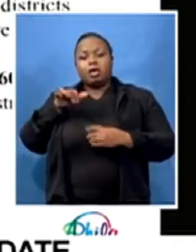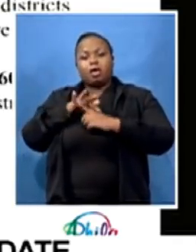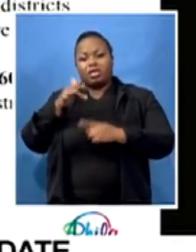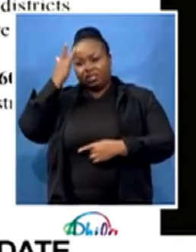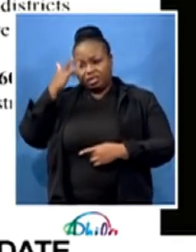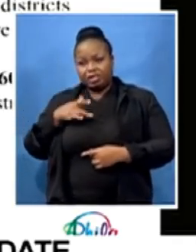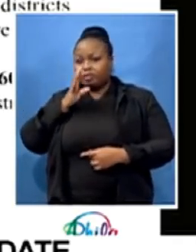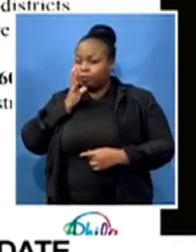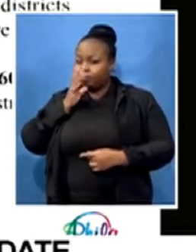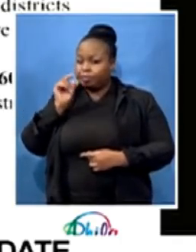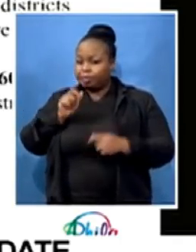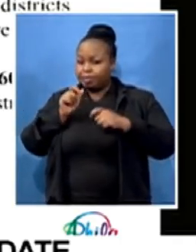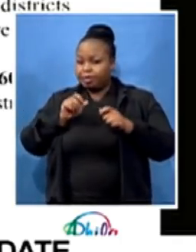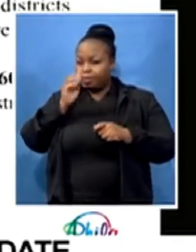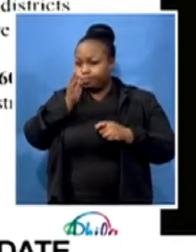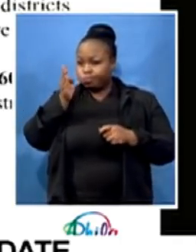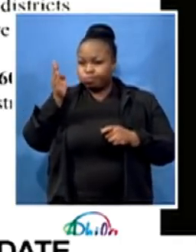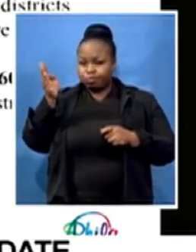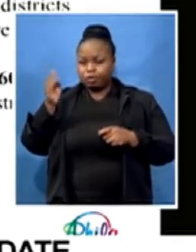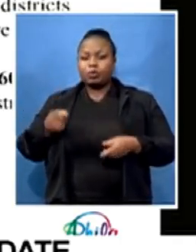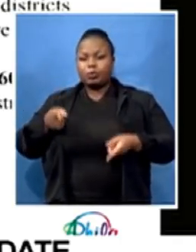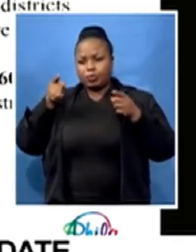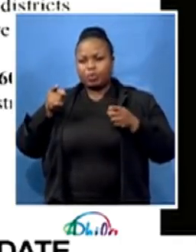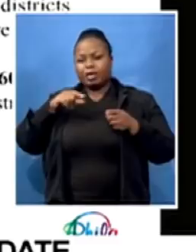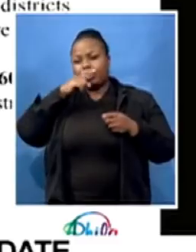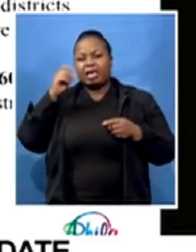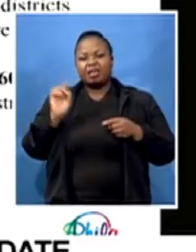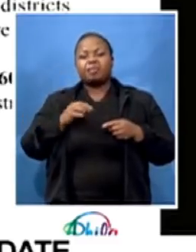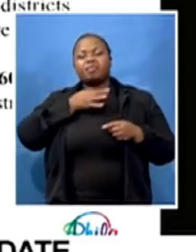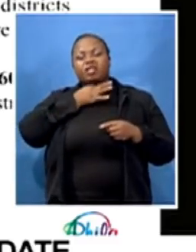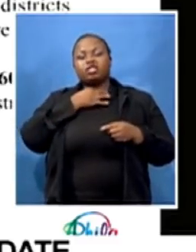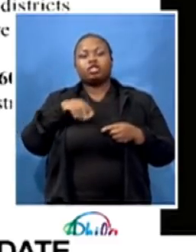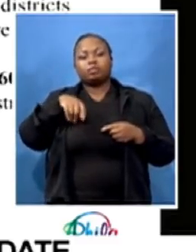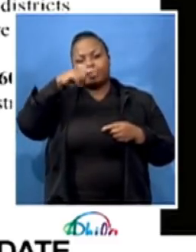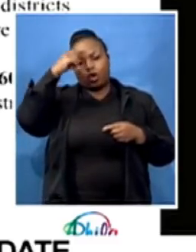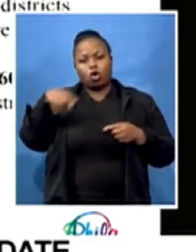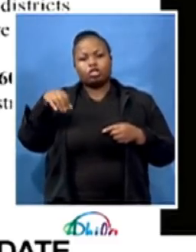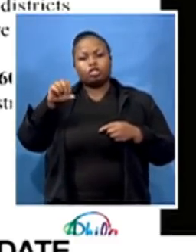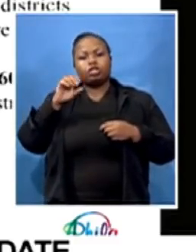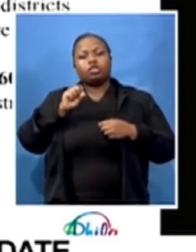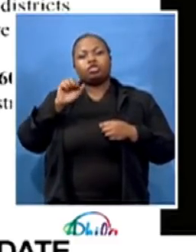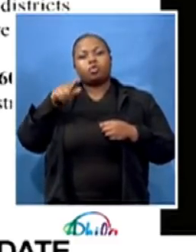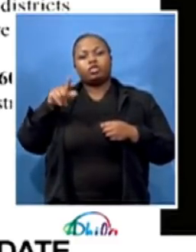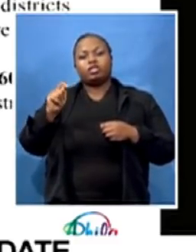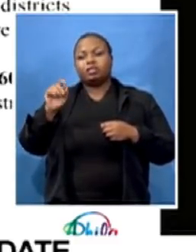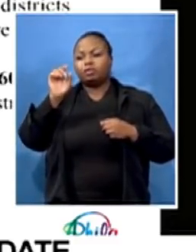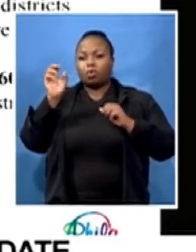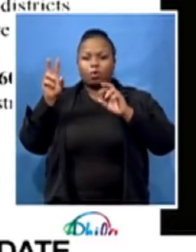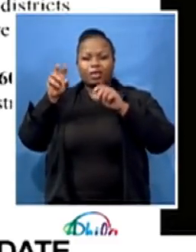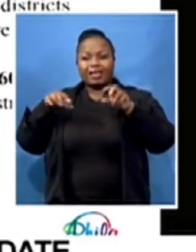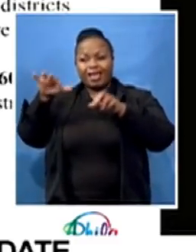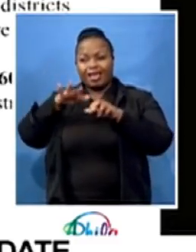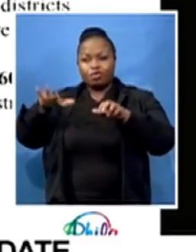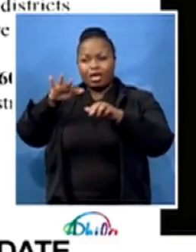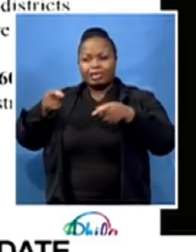as hotspots, and that we will then be looking at the various districts and classifying them in terms of what we